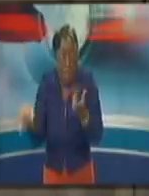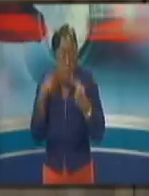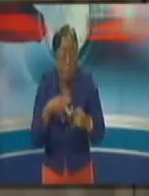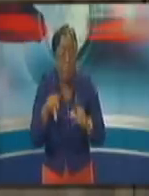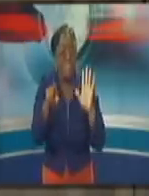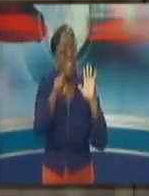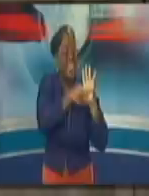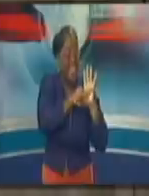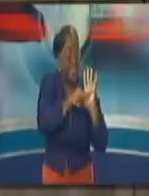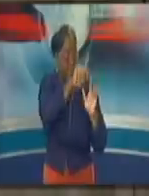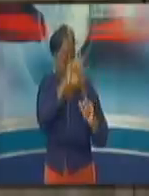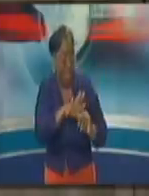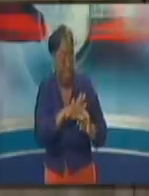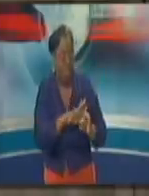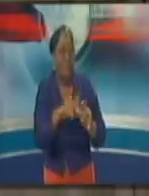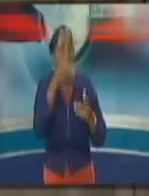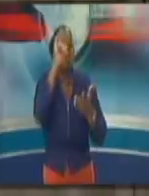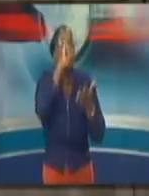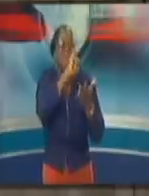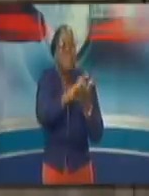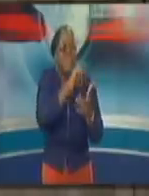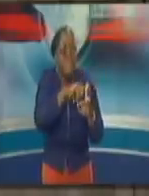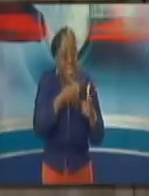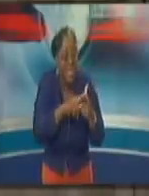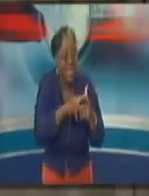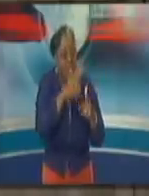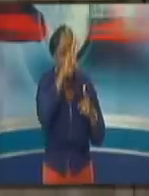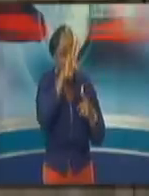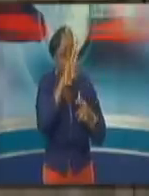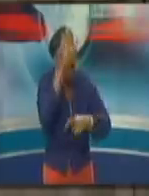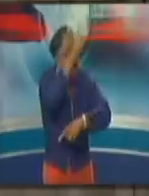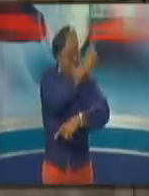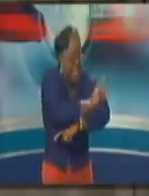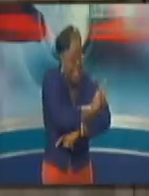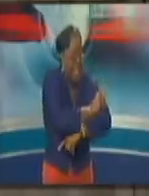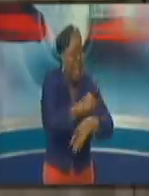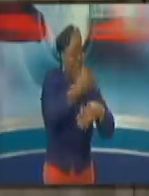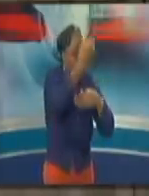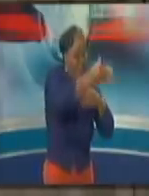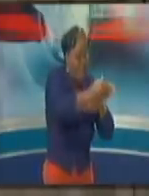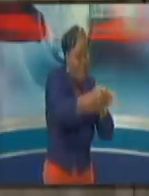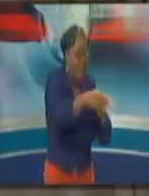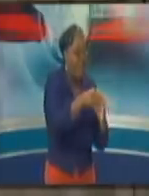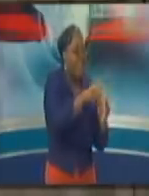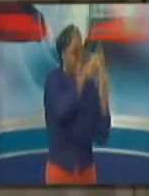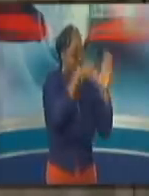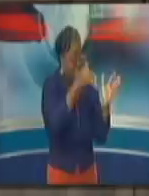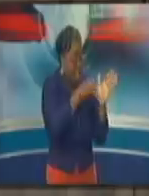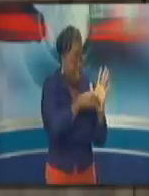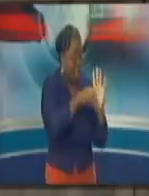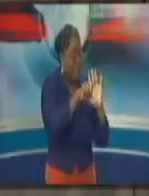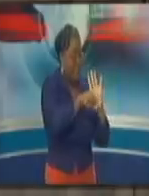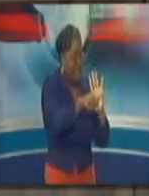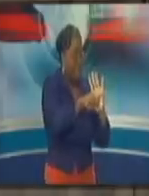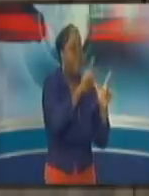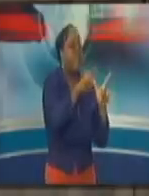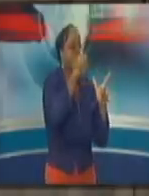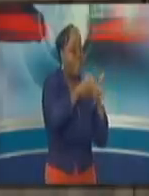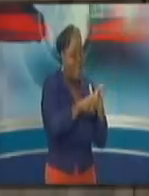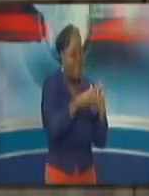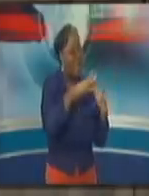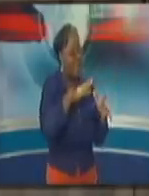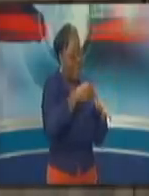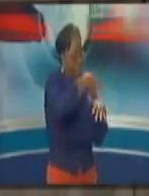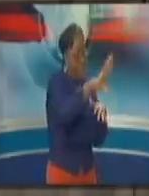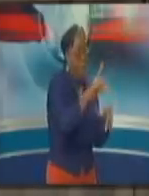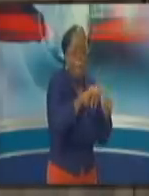they have no symptoms, there's no guarantee that those tests won't be false negatives because they have no symptoms. And as we have been saying from the